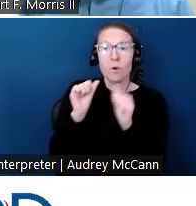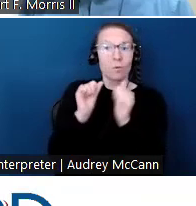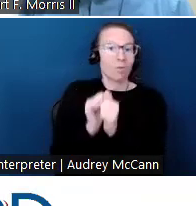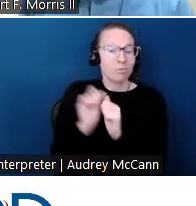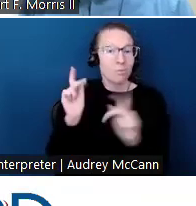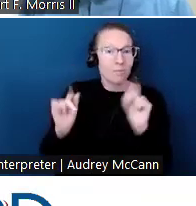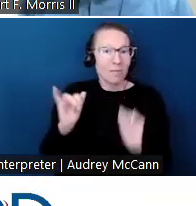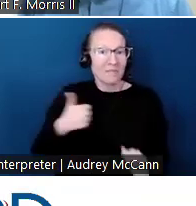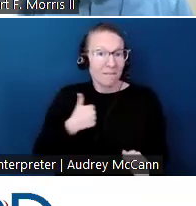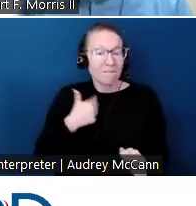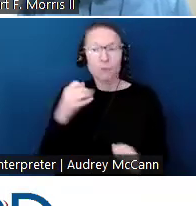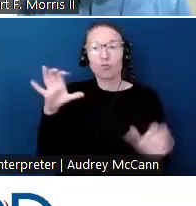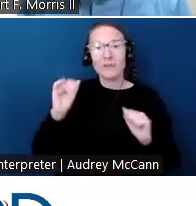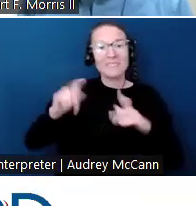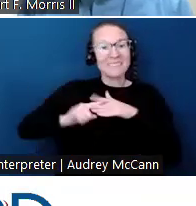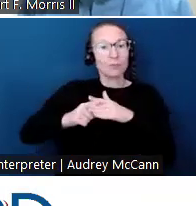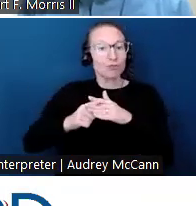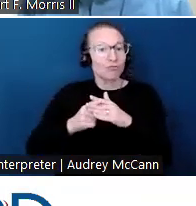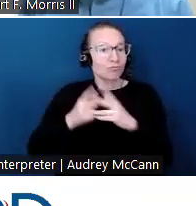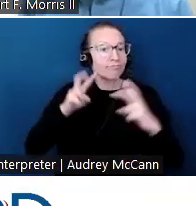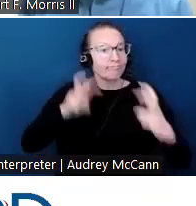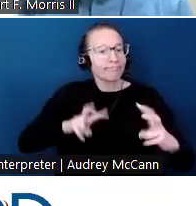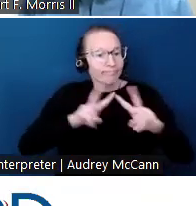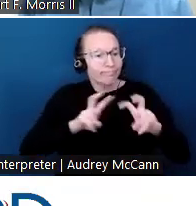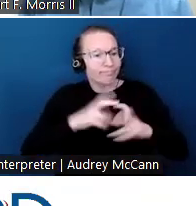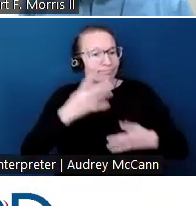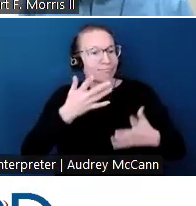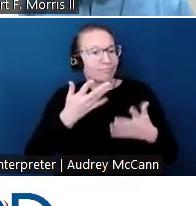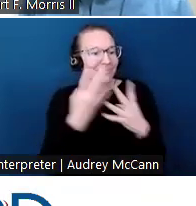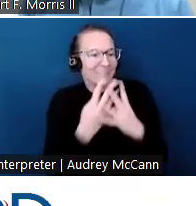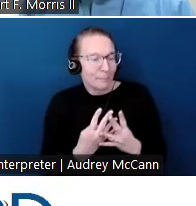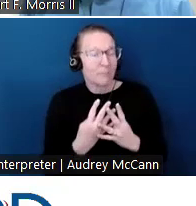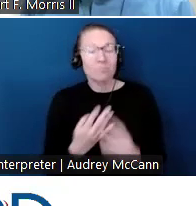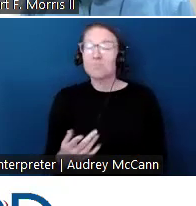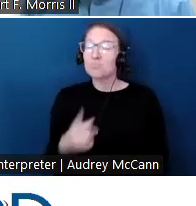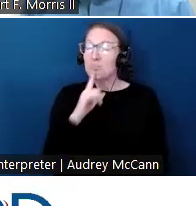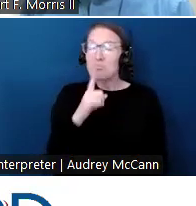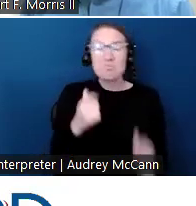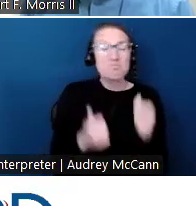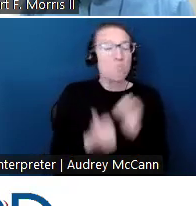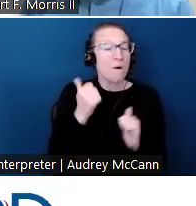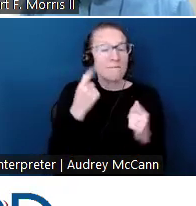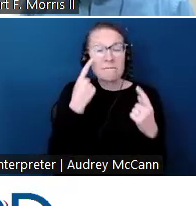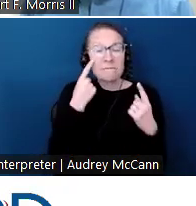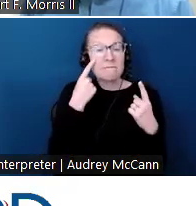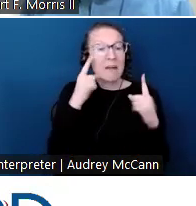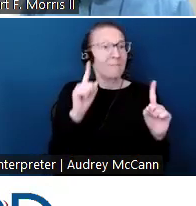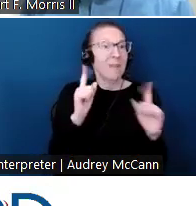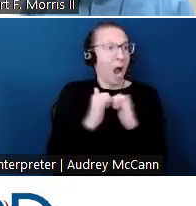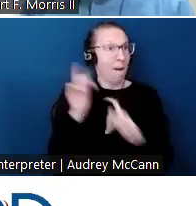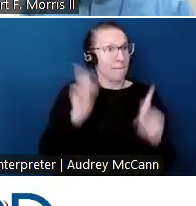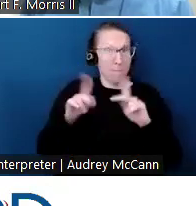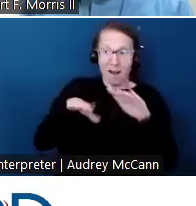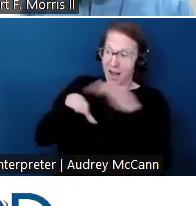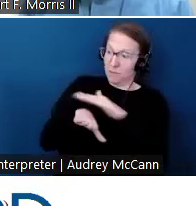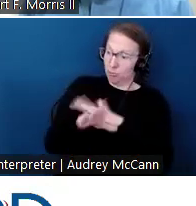sit down and do an initial assessment with them. Our most effective means of people accessing our services